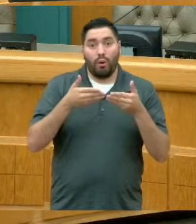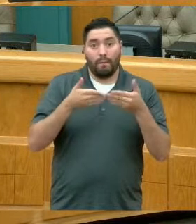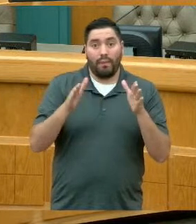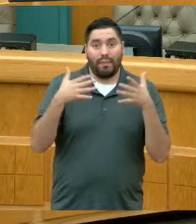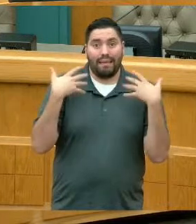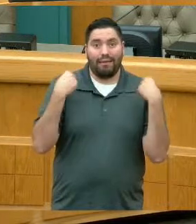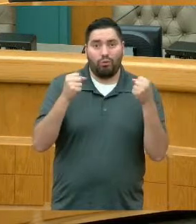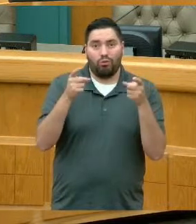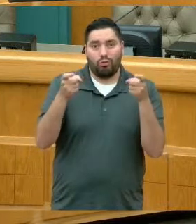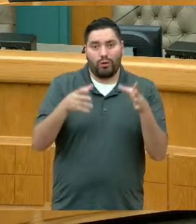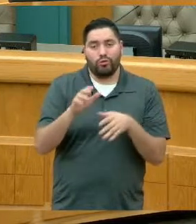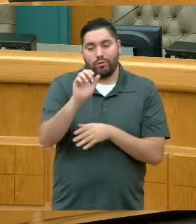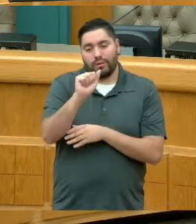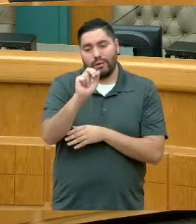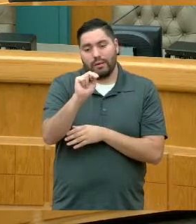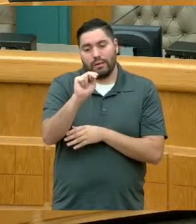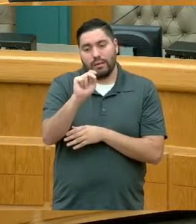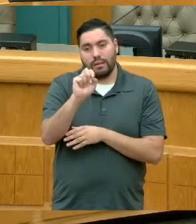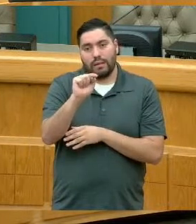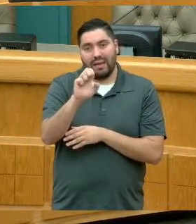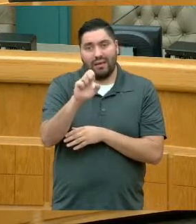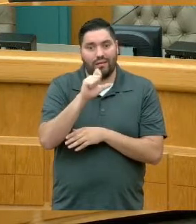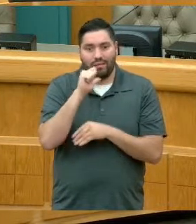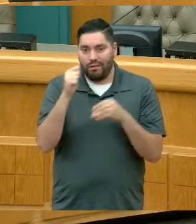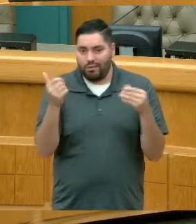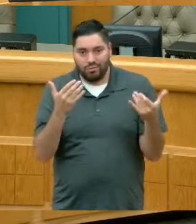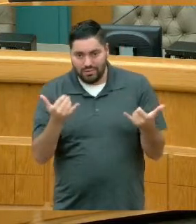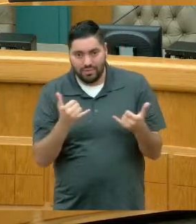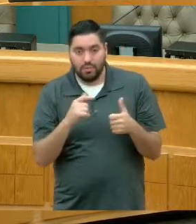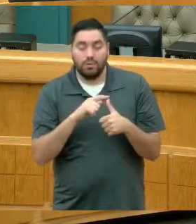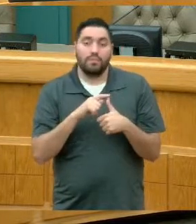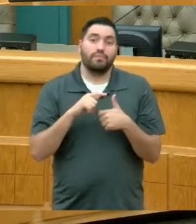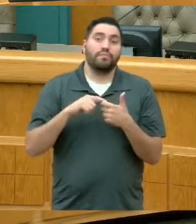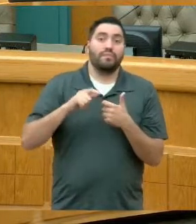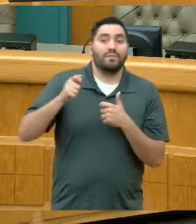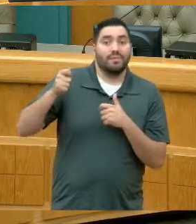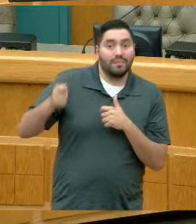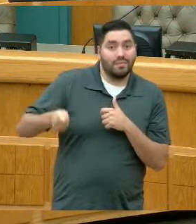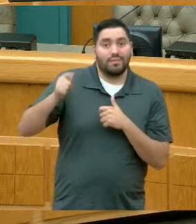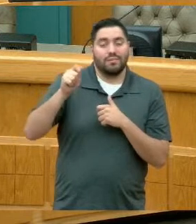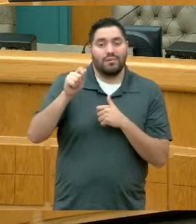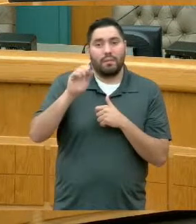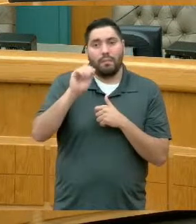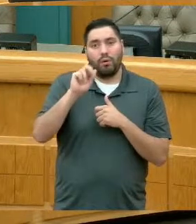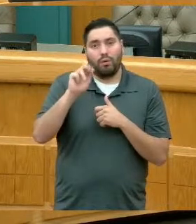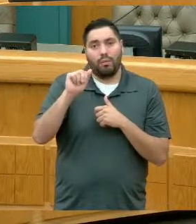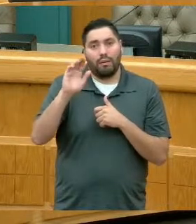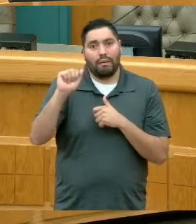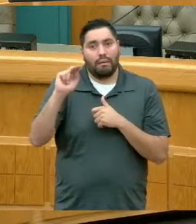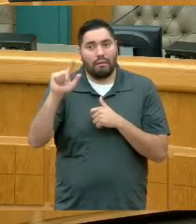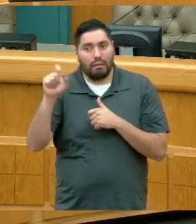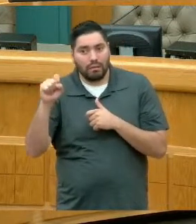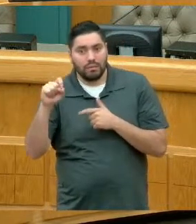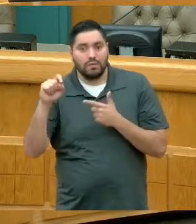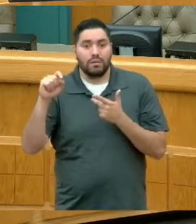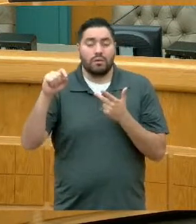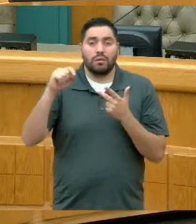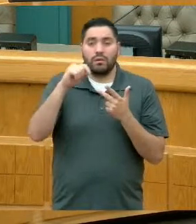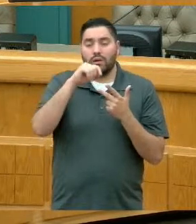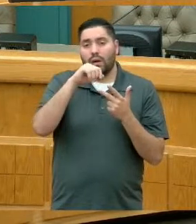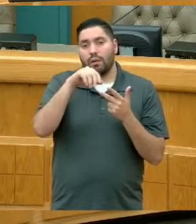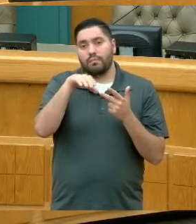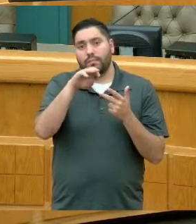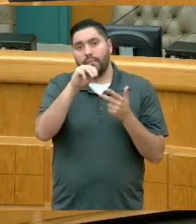Okay, so that concludes the material that I was going to present, and our public health director, Annette, is unable to be here today, and